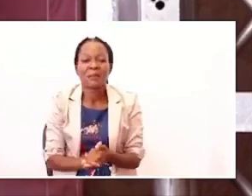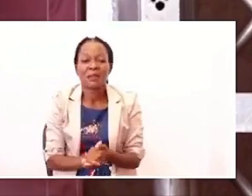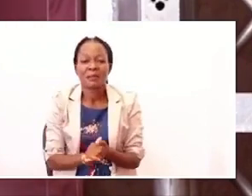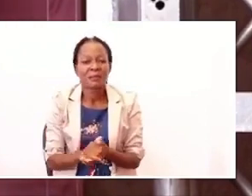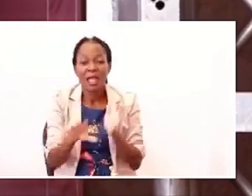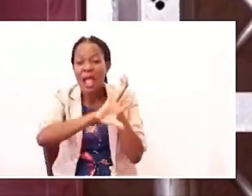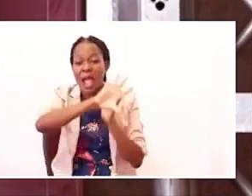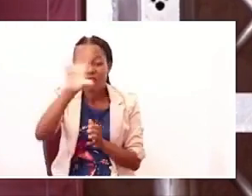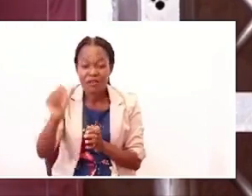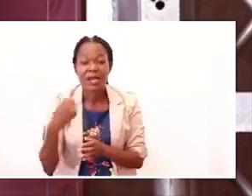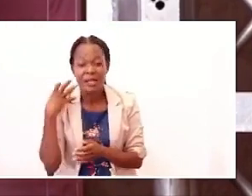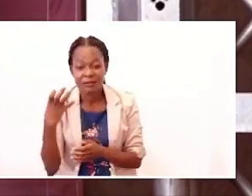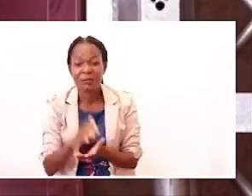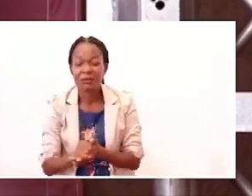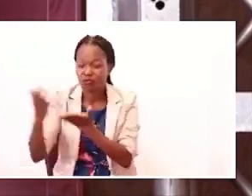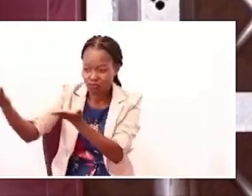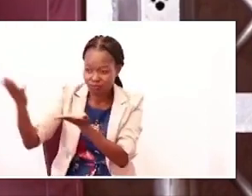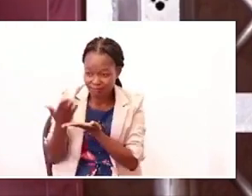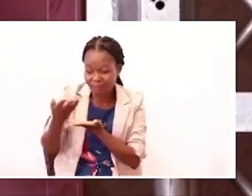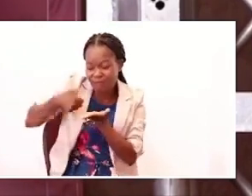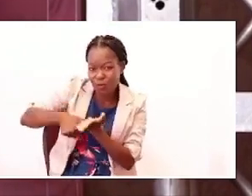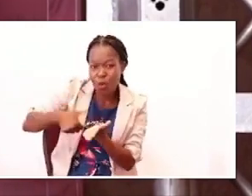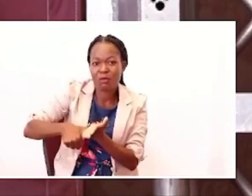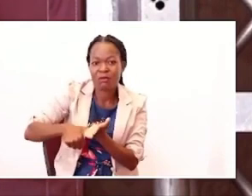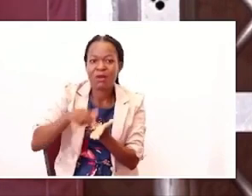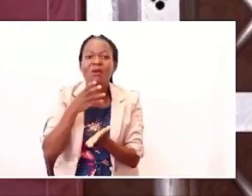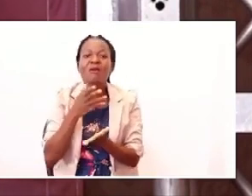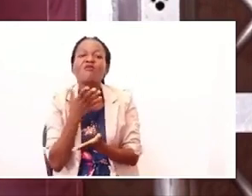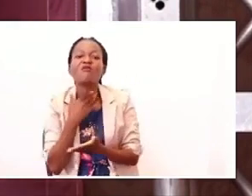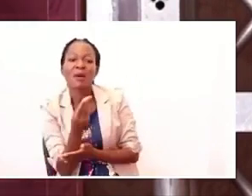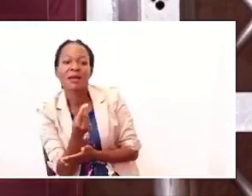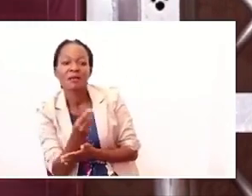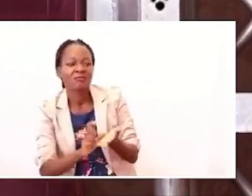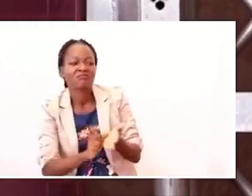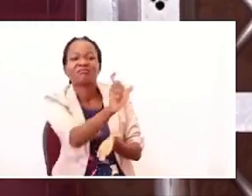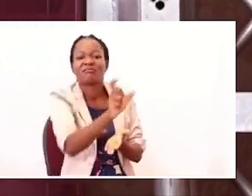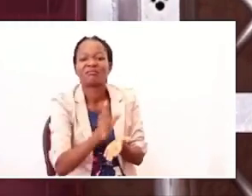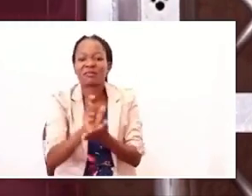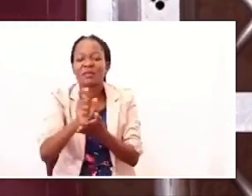African governments are borrowing in order to give out social cash transfers.